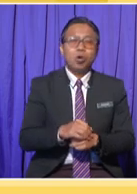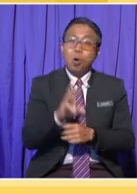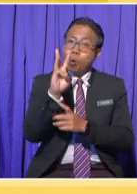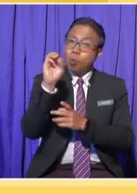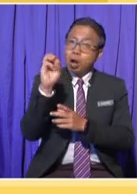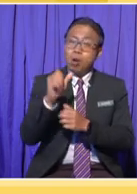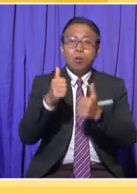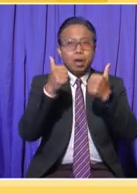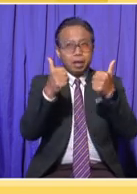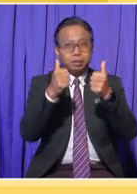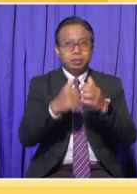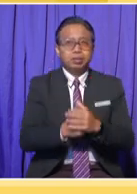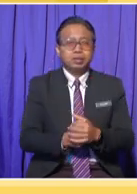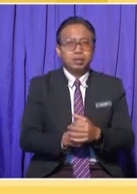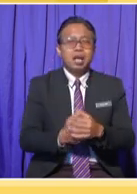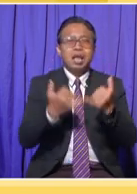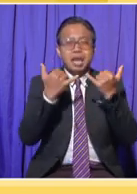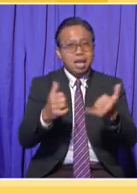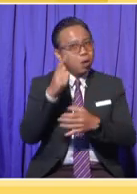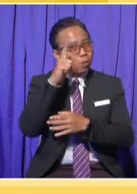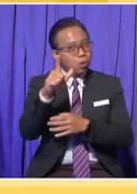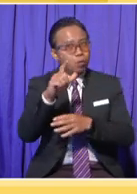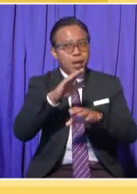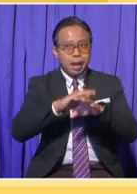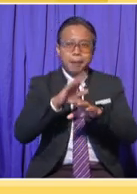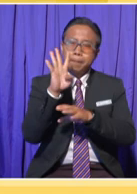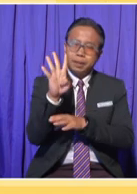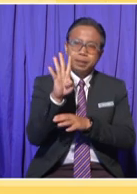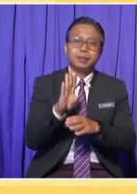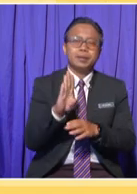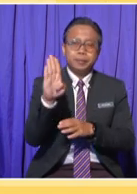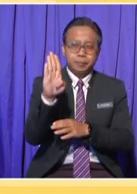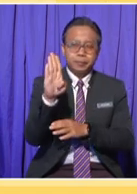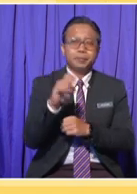Wow, excellent. Now, look at B.